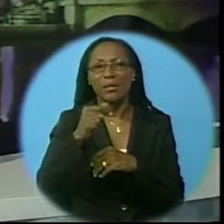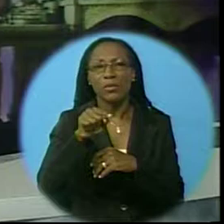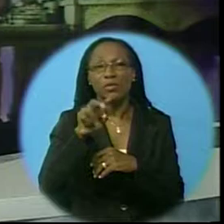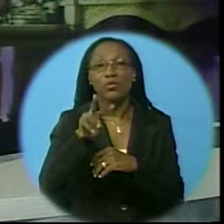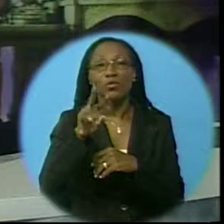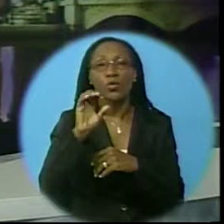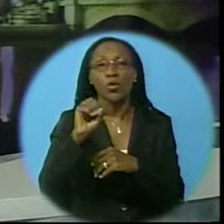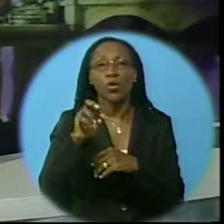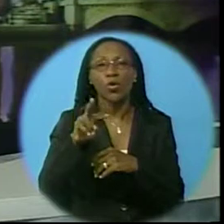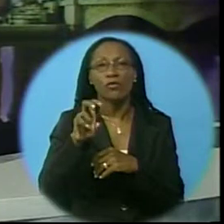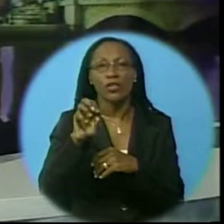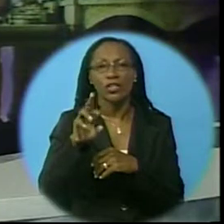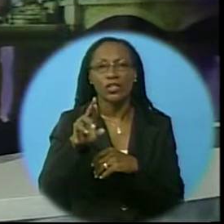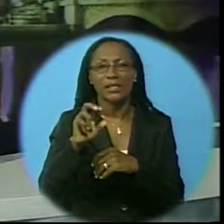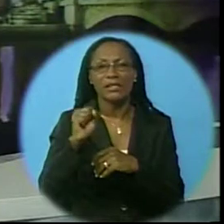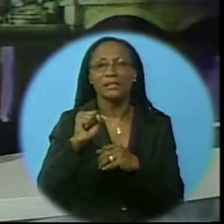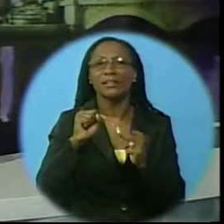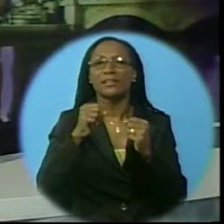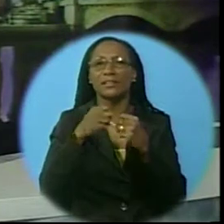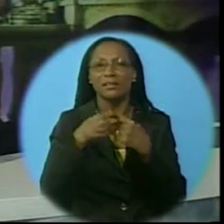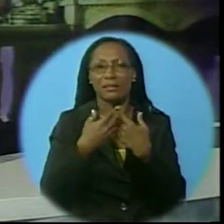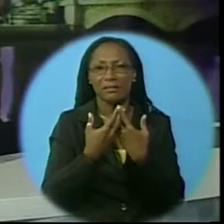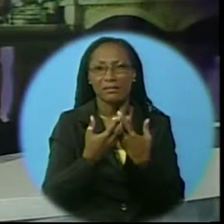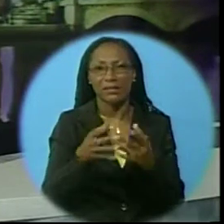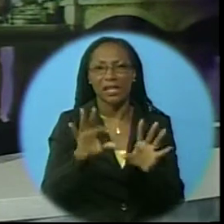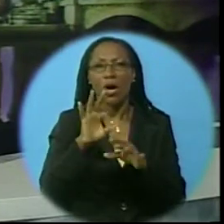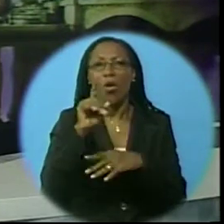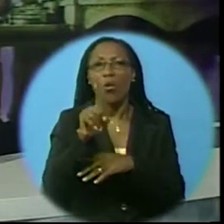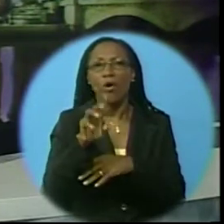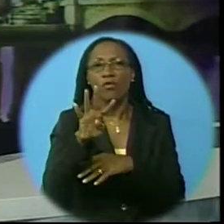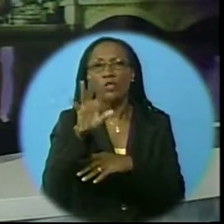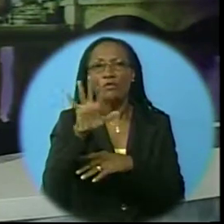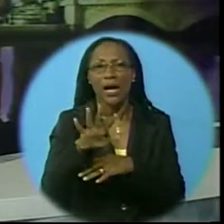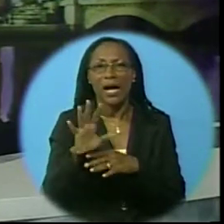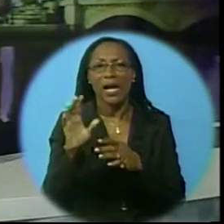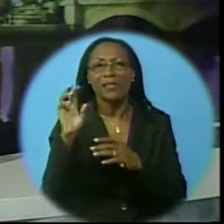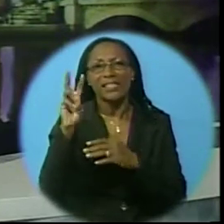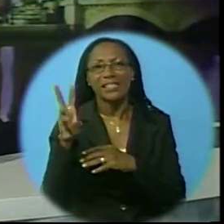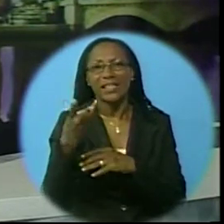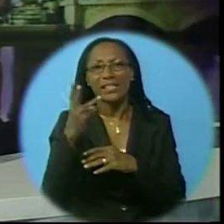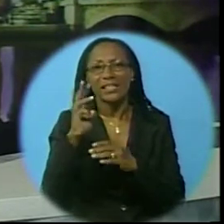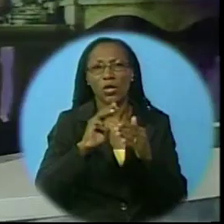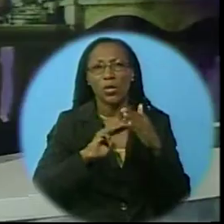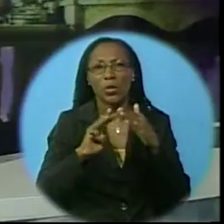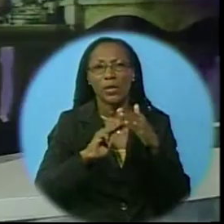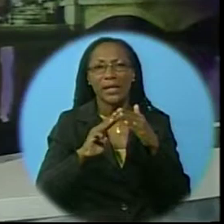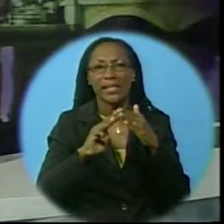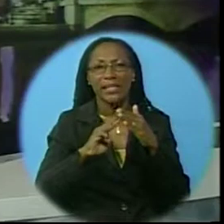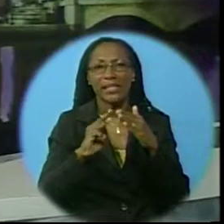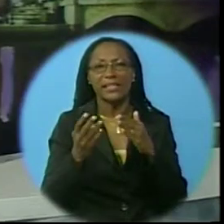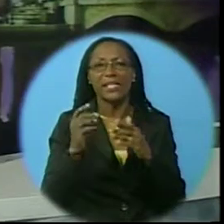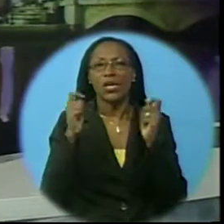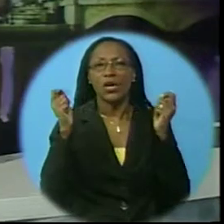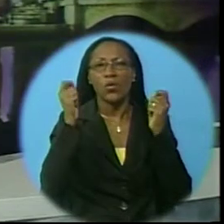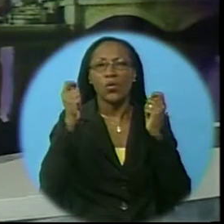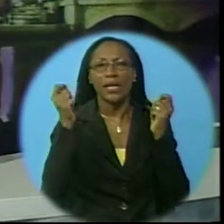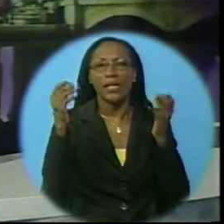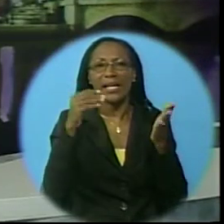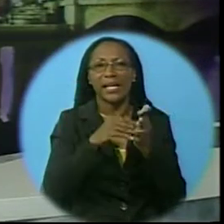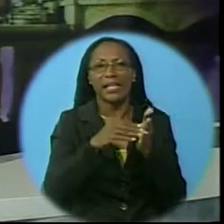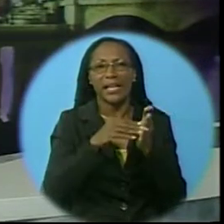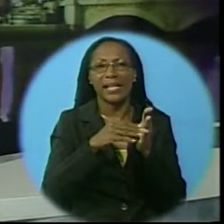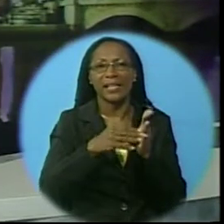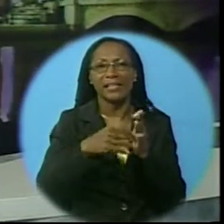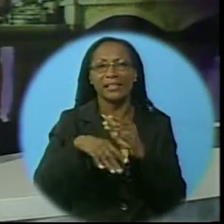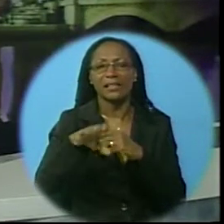on 145, a 6-wicket partnership record for the West Indies against Bangladesh. Jason Holder made 22